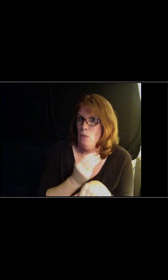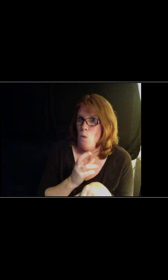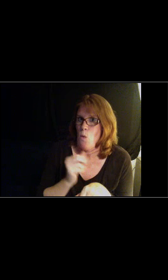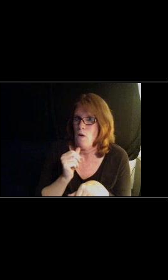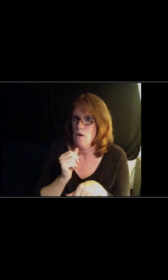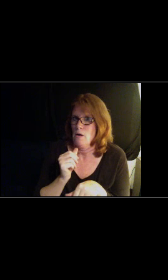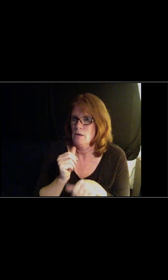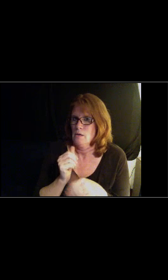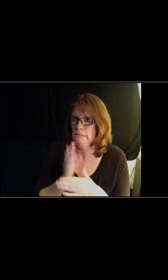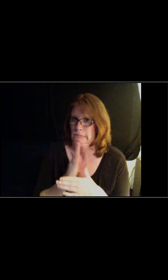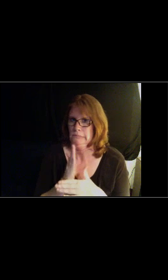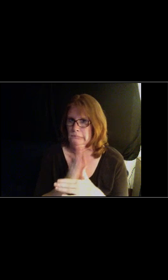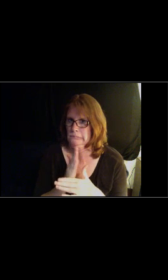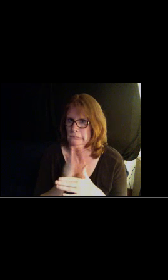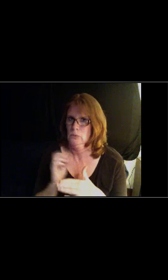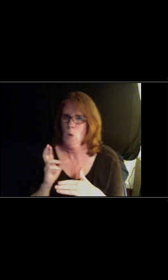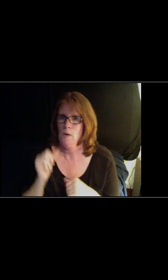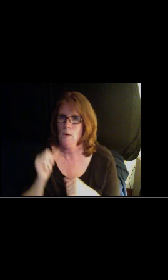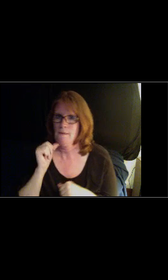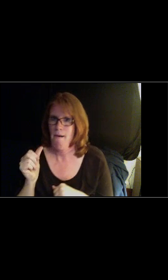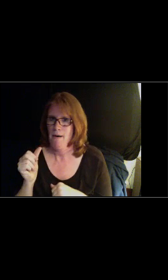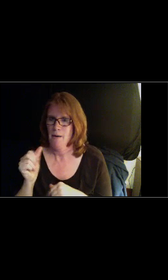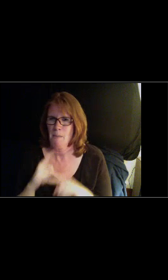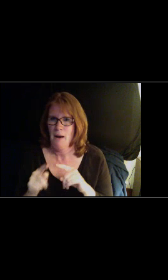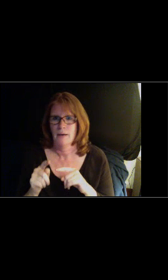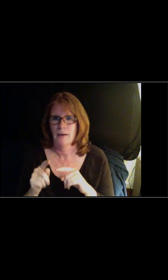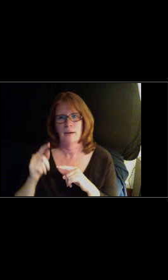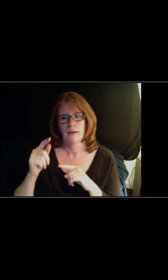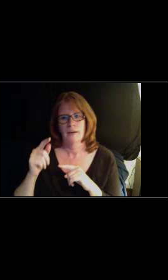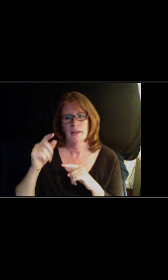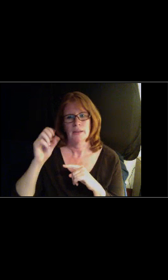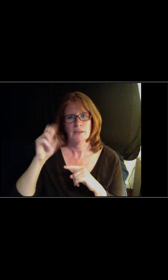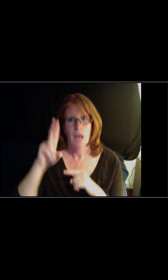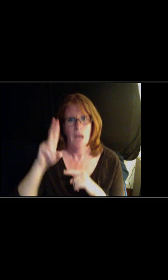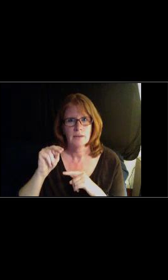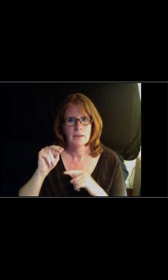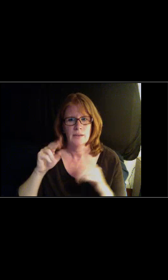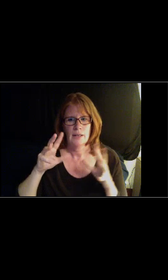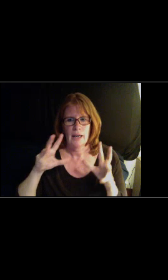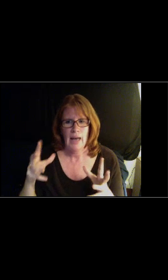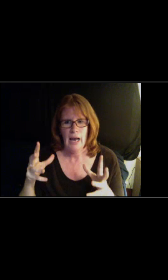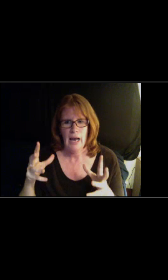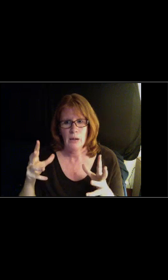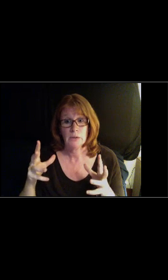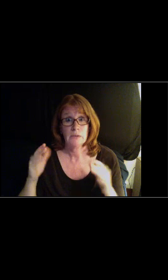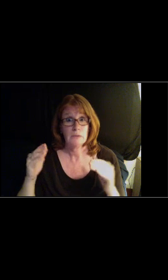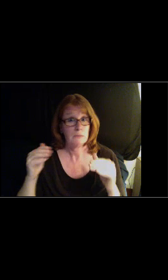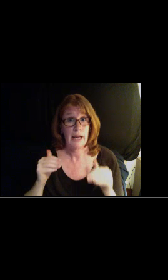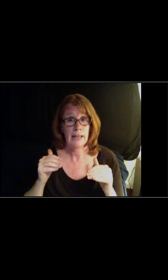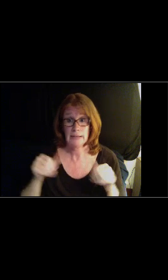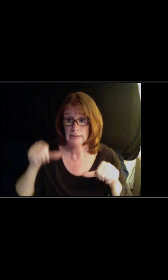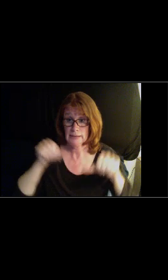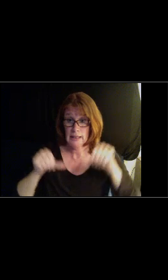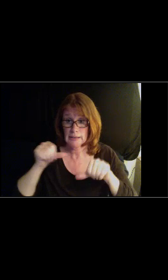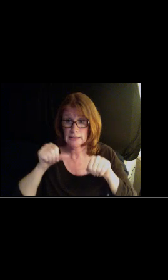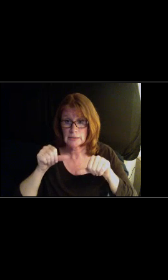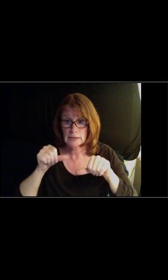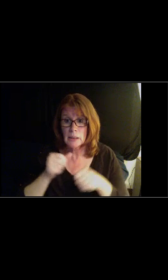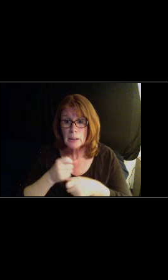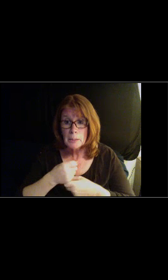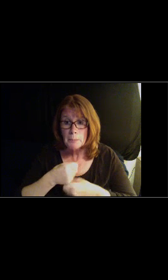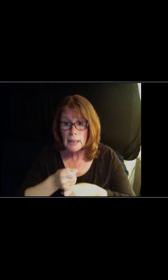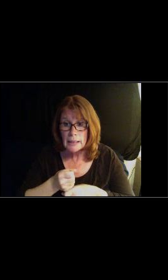math. We don't know if that means she understands math or if she's average at it or how she's doing in it, but we have an image of a sun